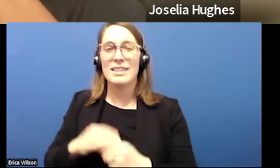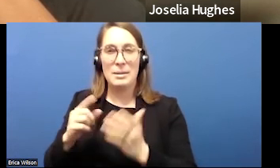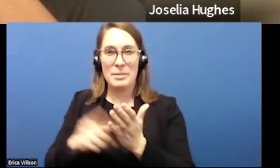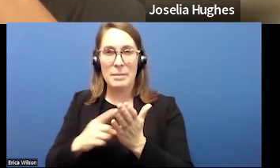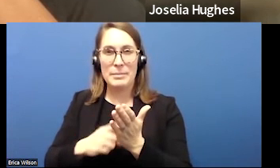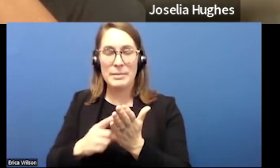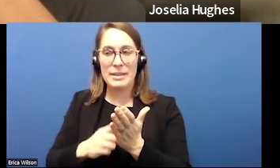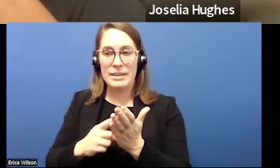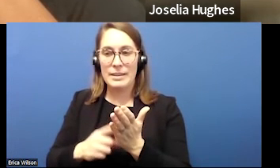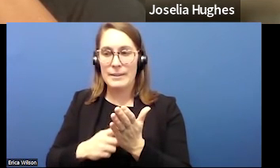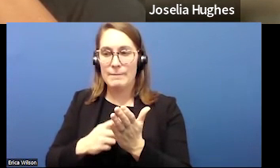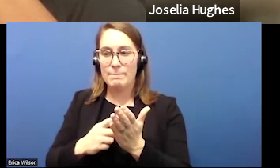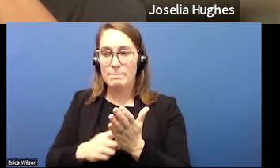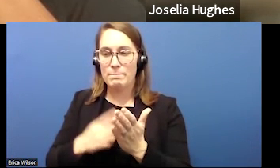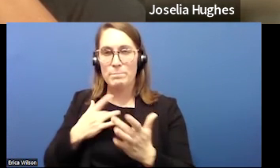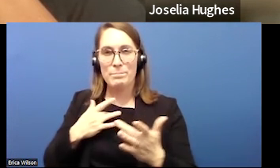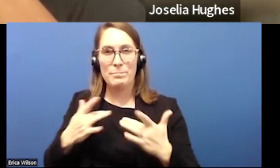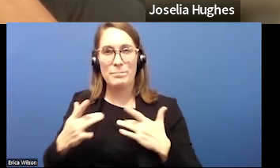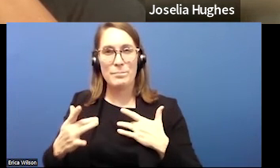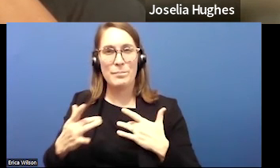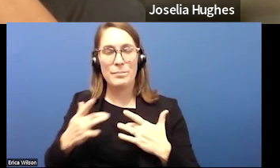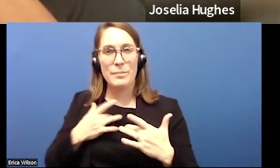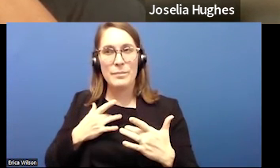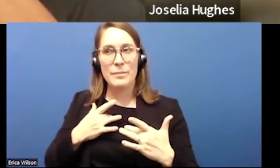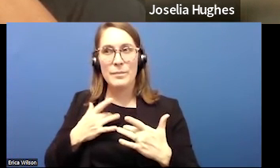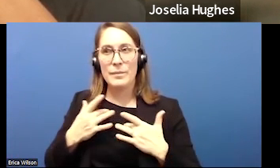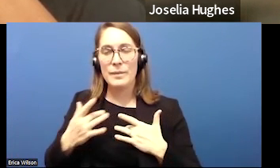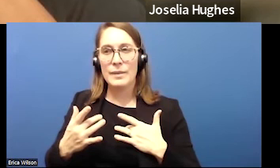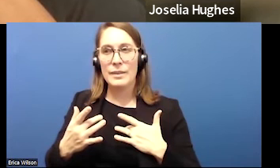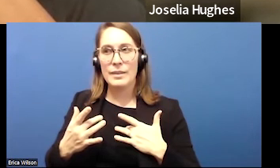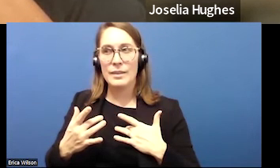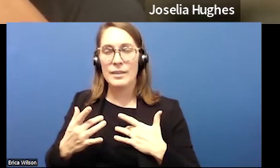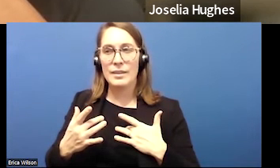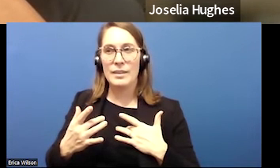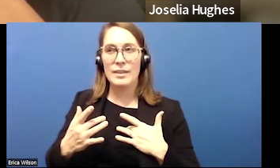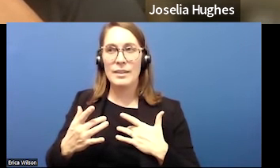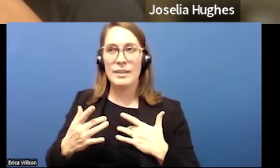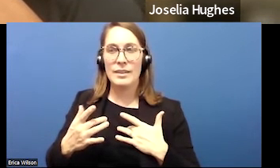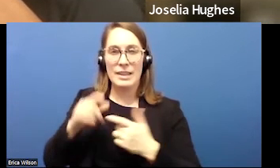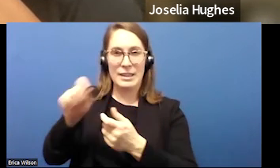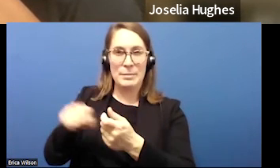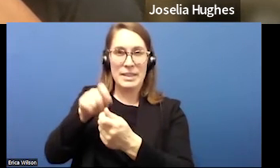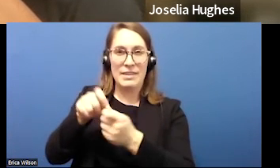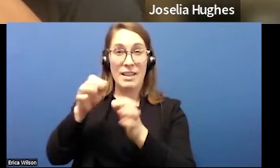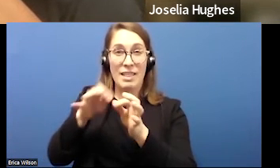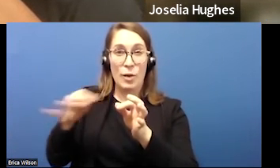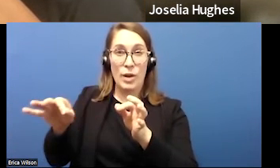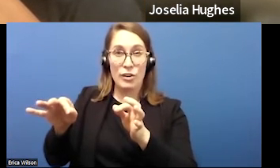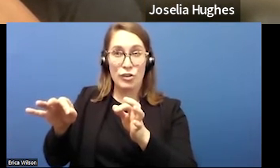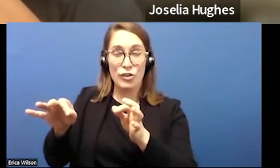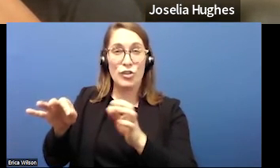I worry sometimes about the way that particular language is